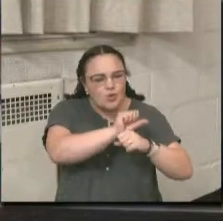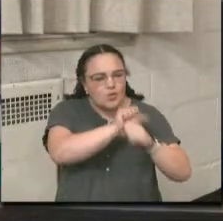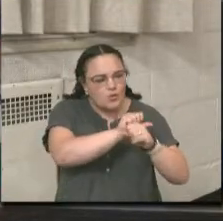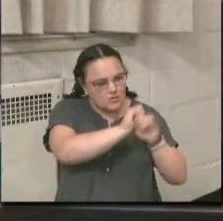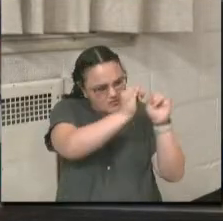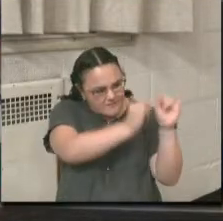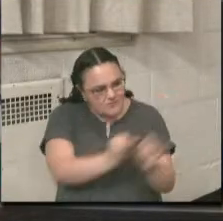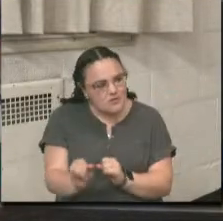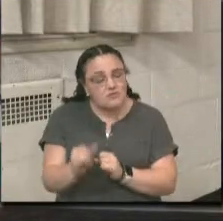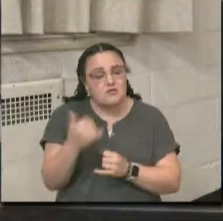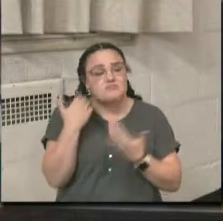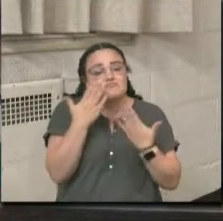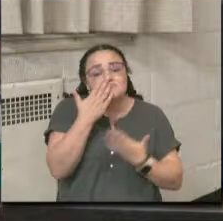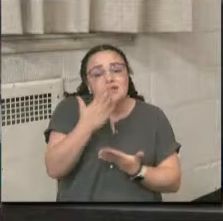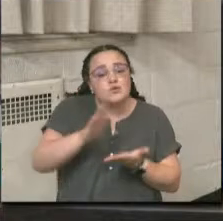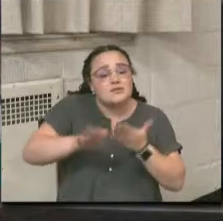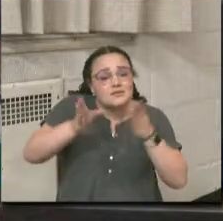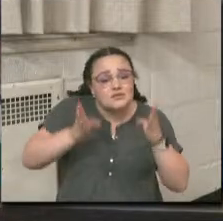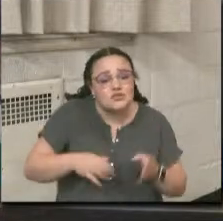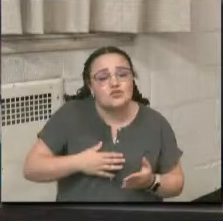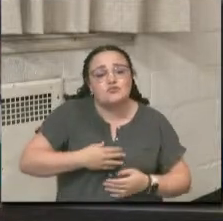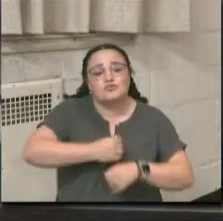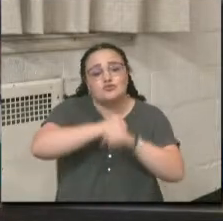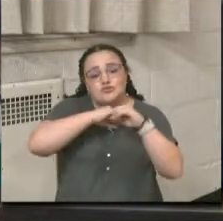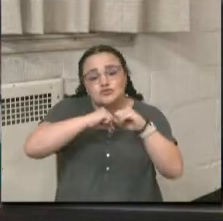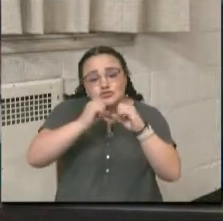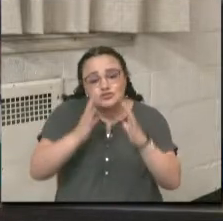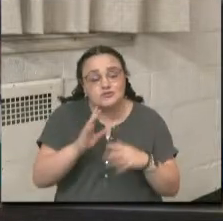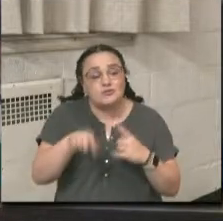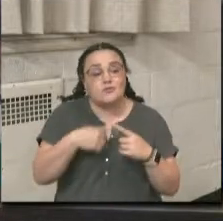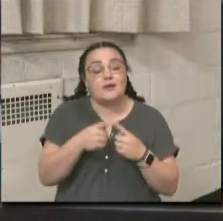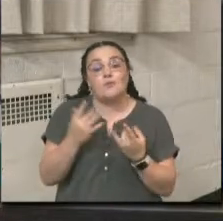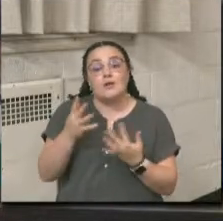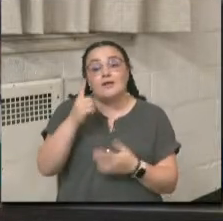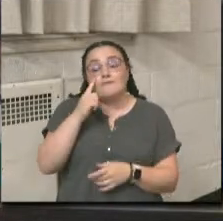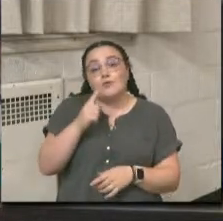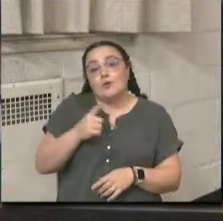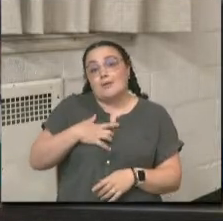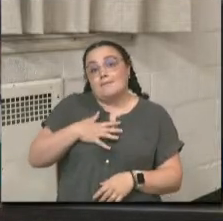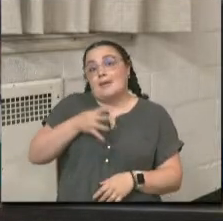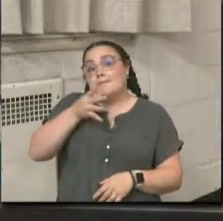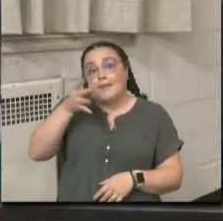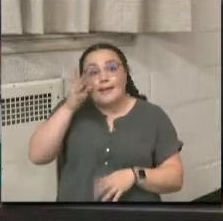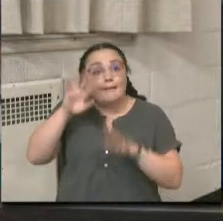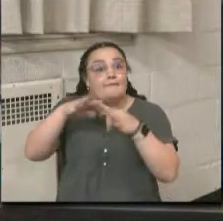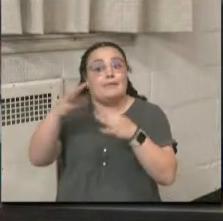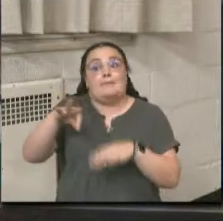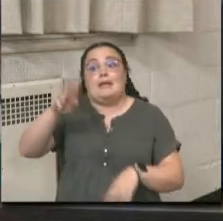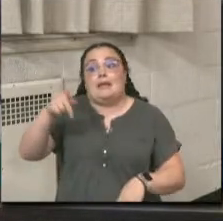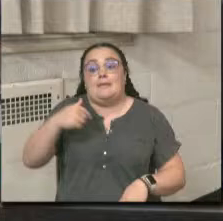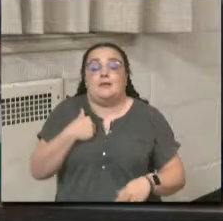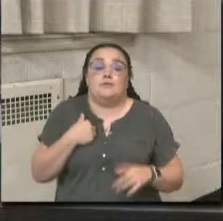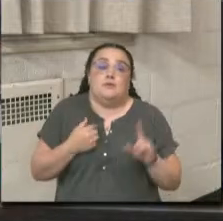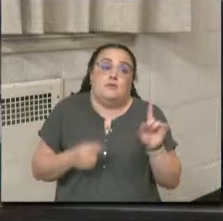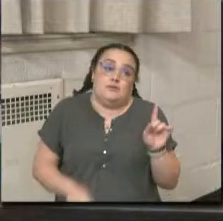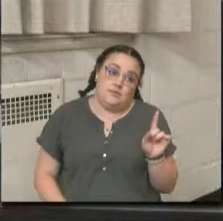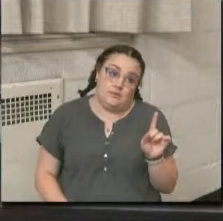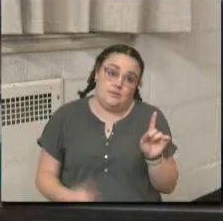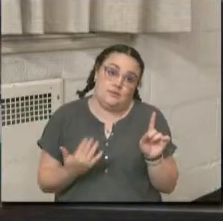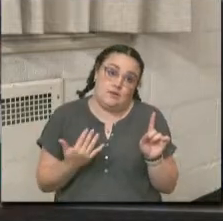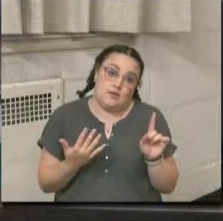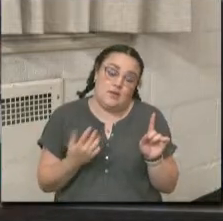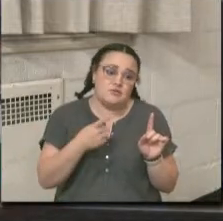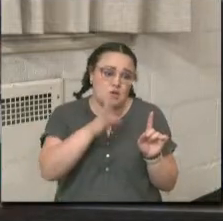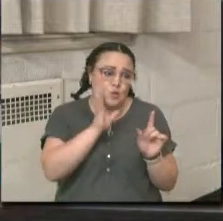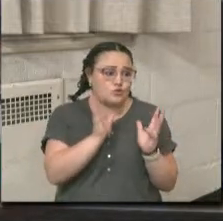the security staff and the janitors who talked with me when I was waiting for my rides. I thank Mr. Ravel for also